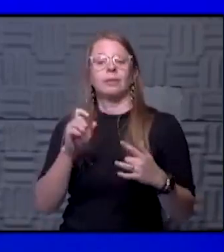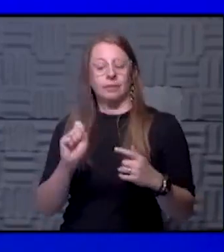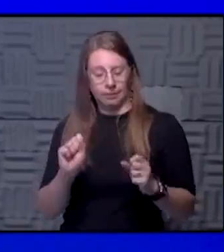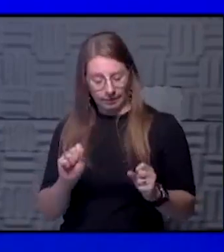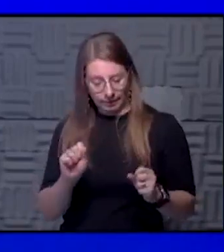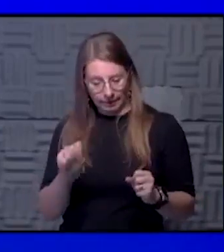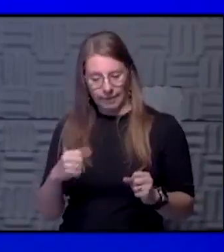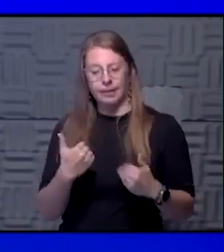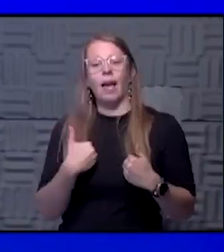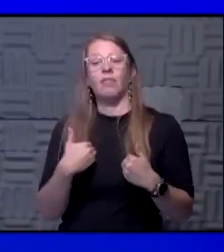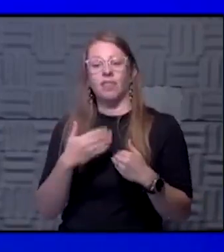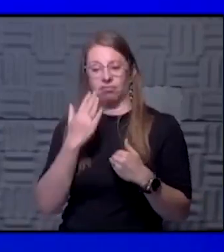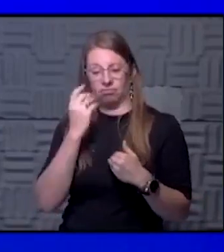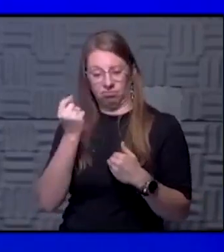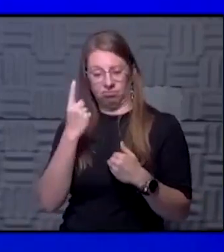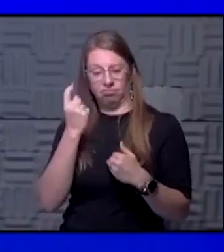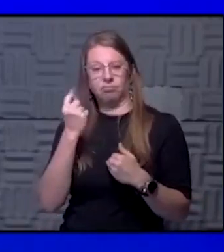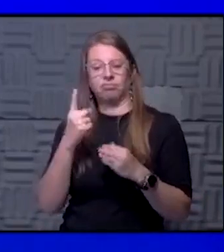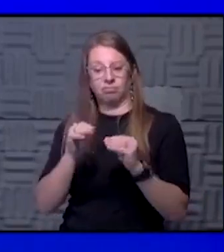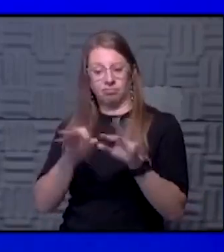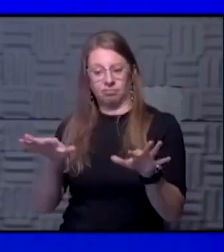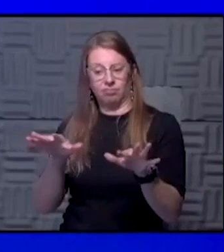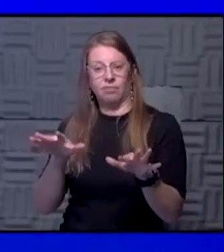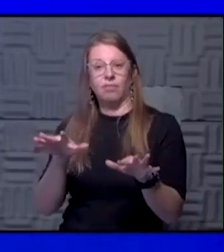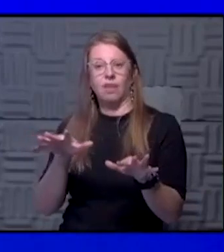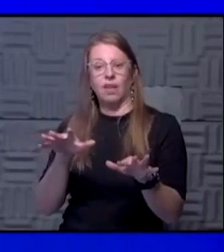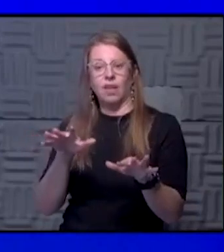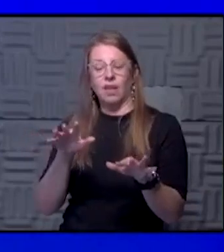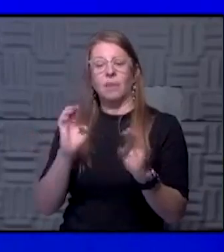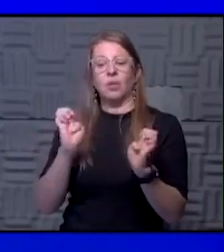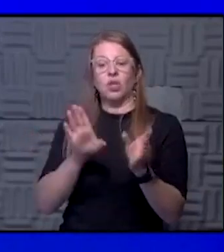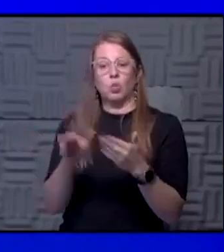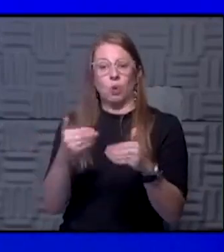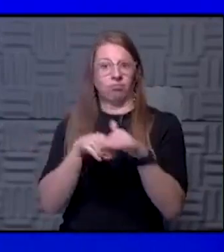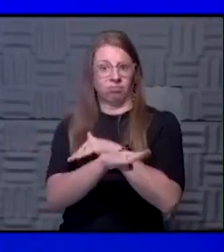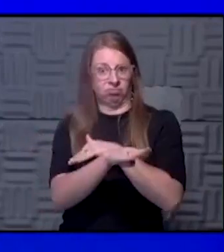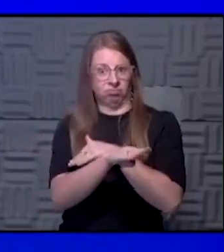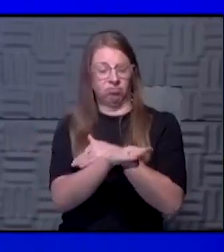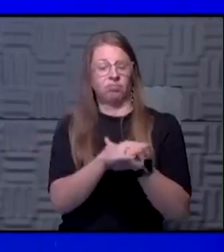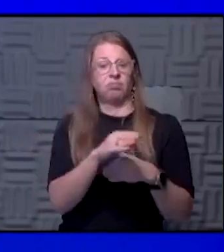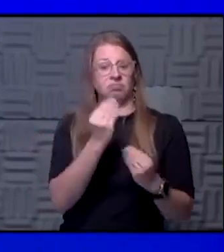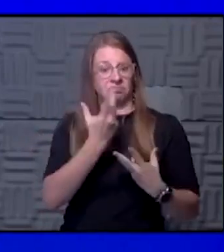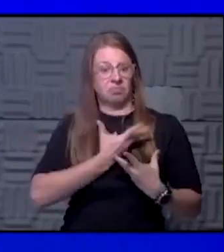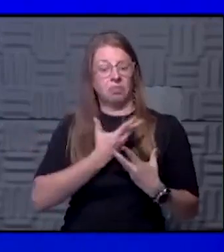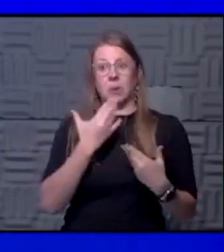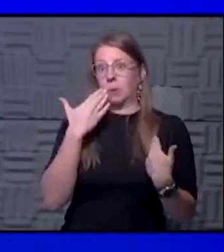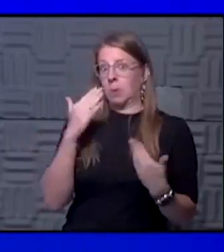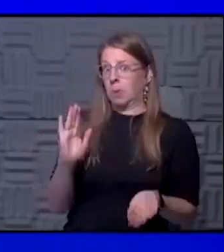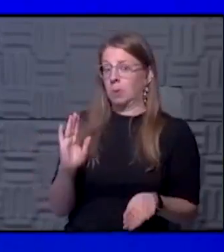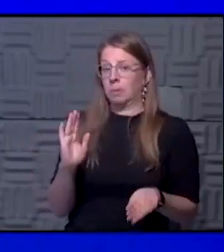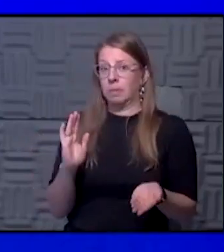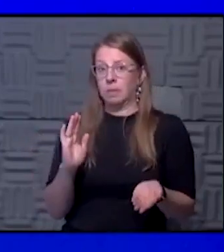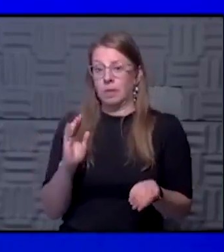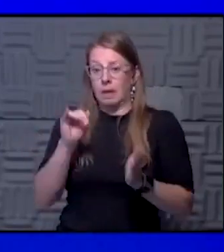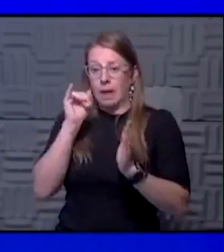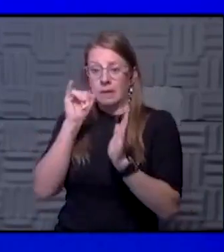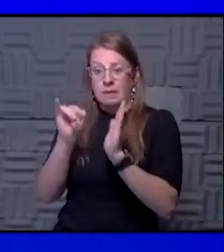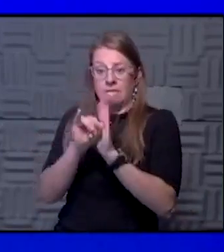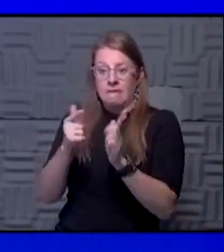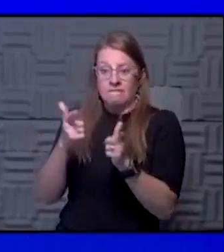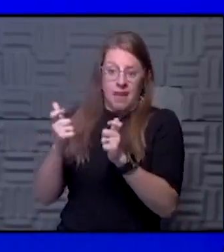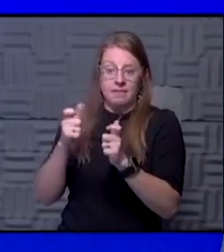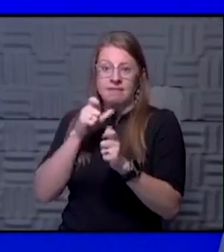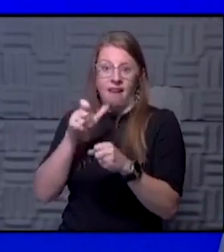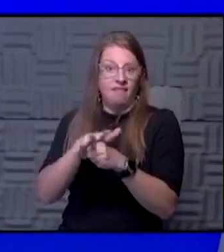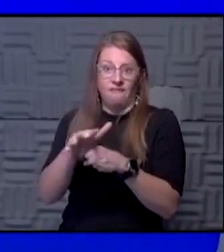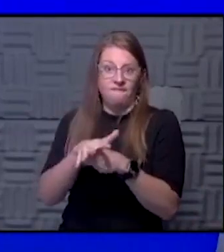we know there's been measles outbreaks. People come into our emergency department, say that happens. We don't know it. We don't identify it quickly enough. If